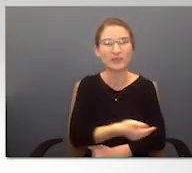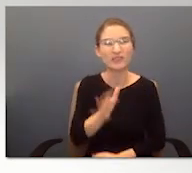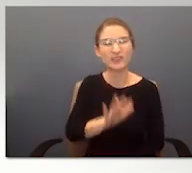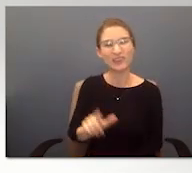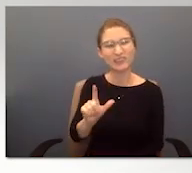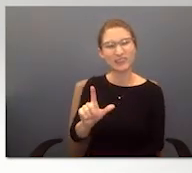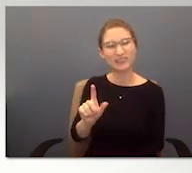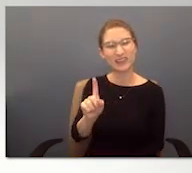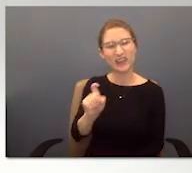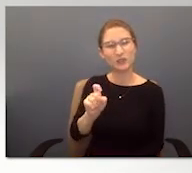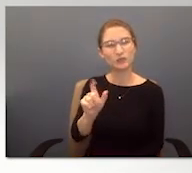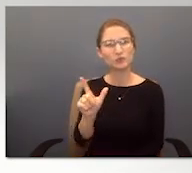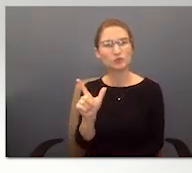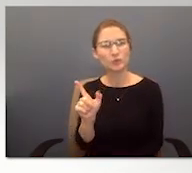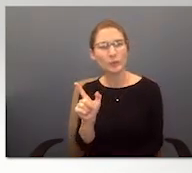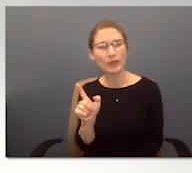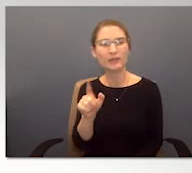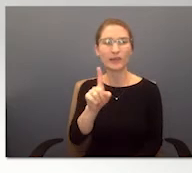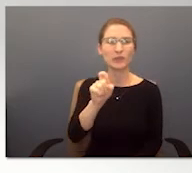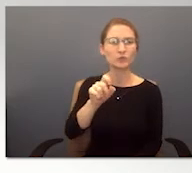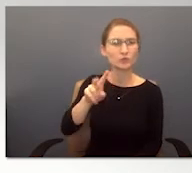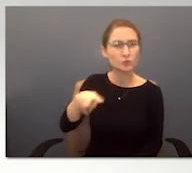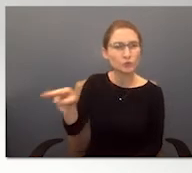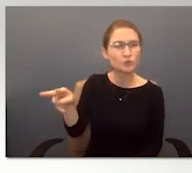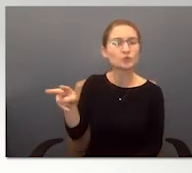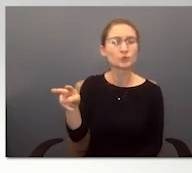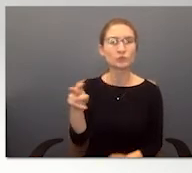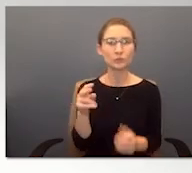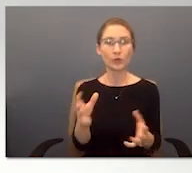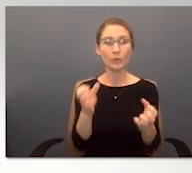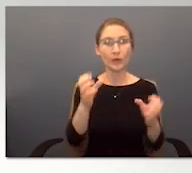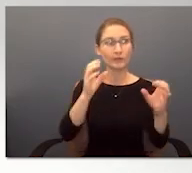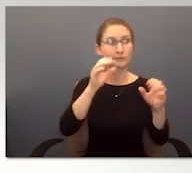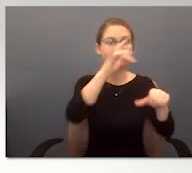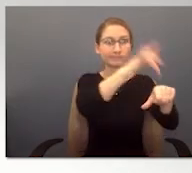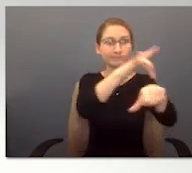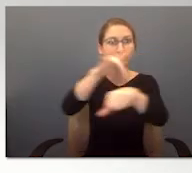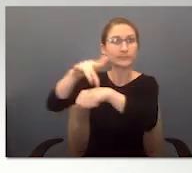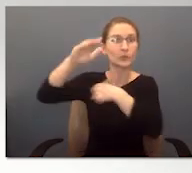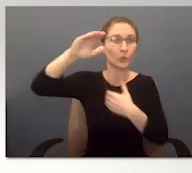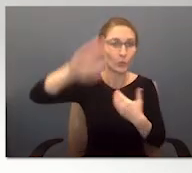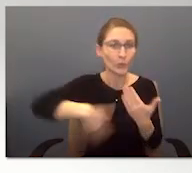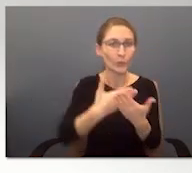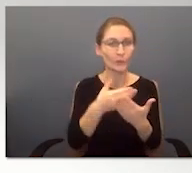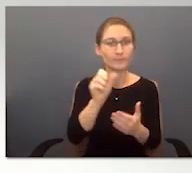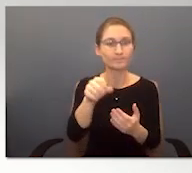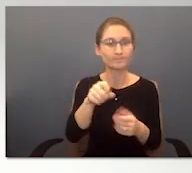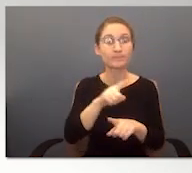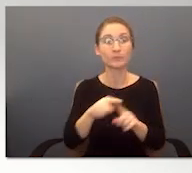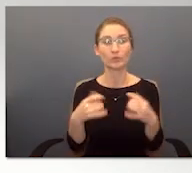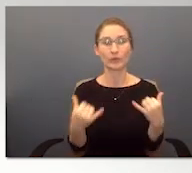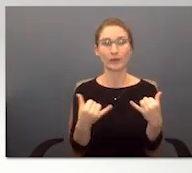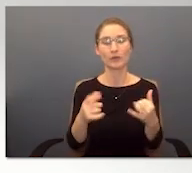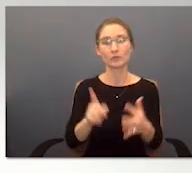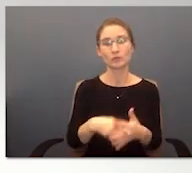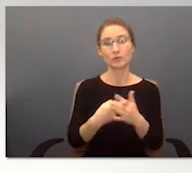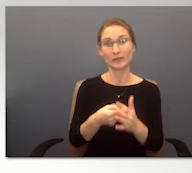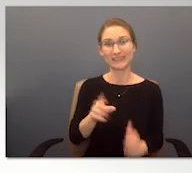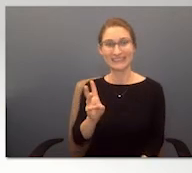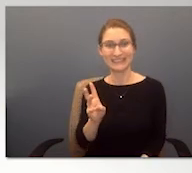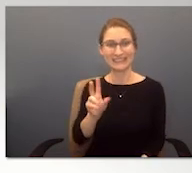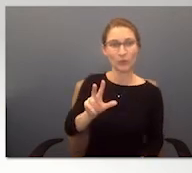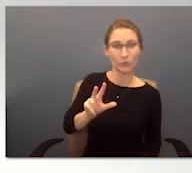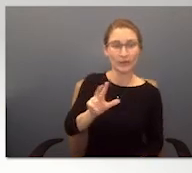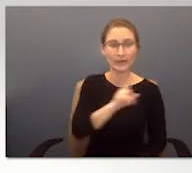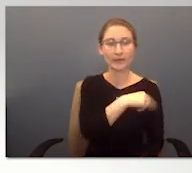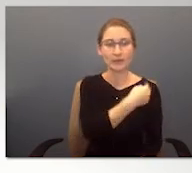122 hospitals in the state that deliver babies, all of them eventually, but we're starting with the top 8 counties to get those 63 hospitals in